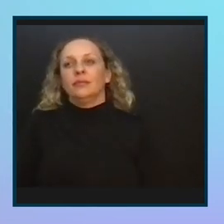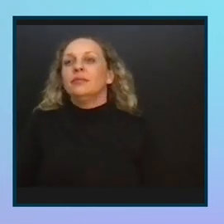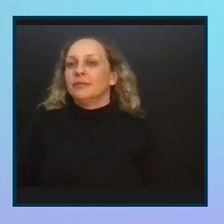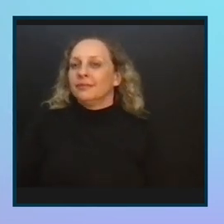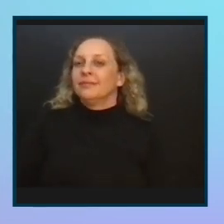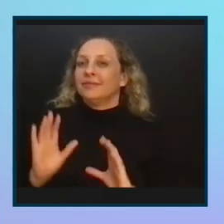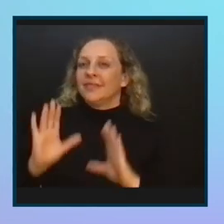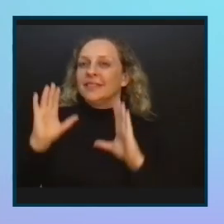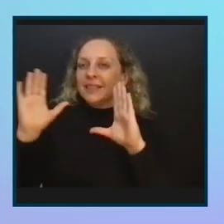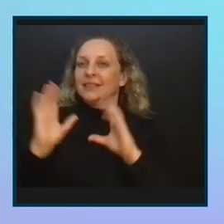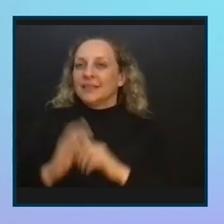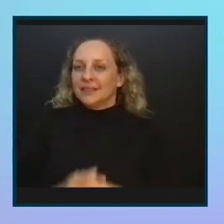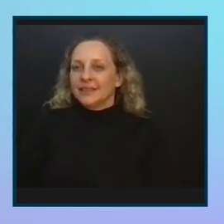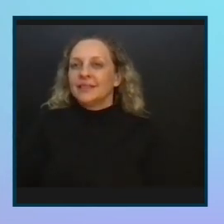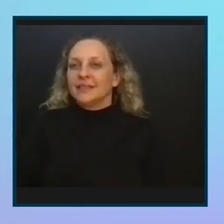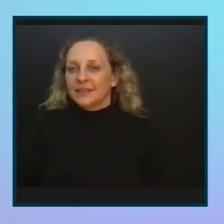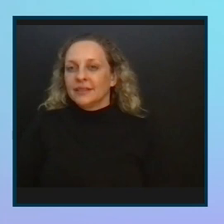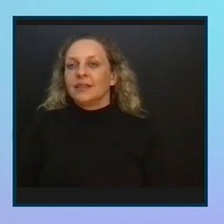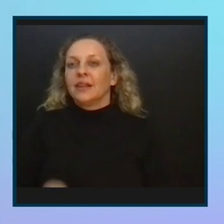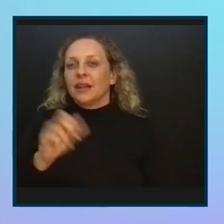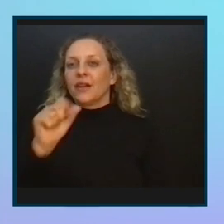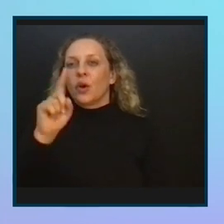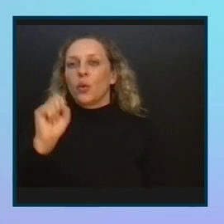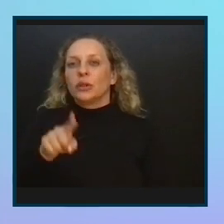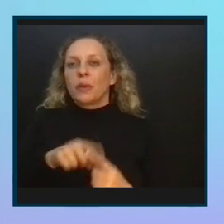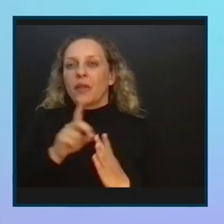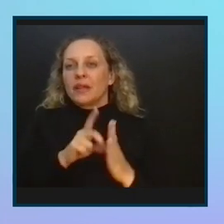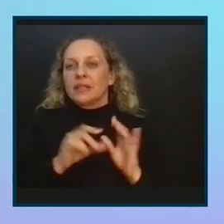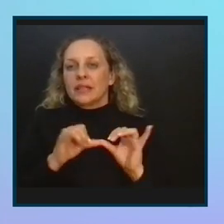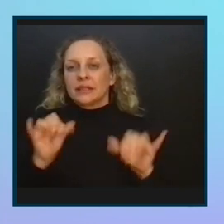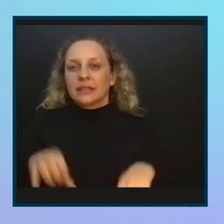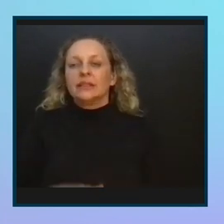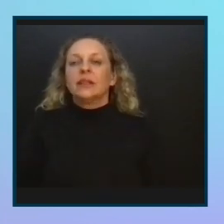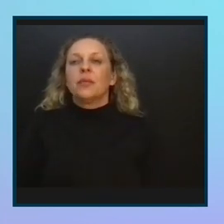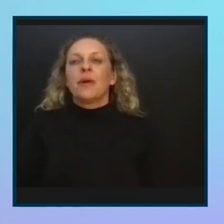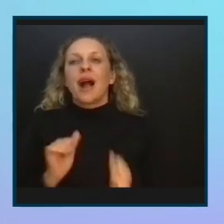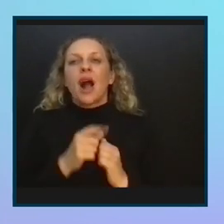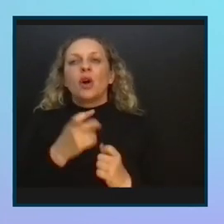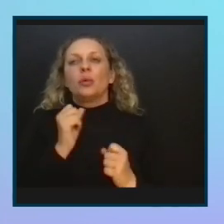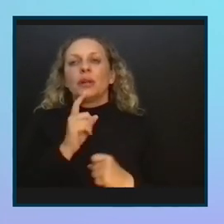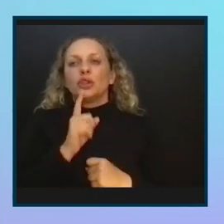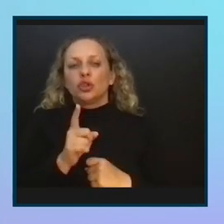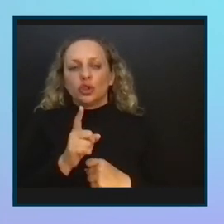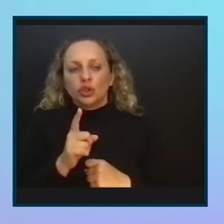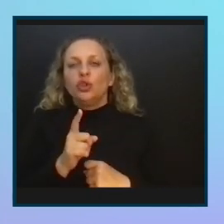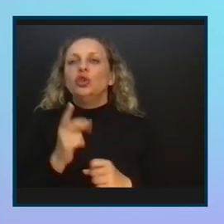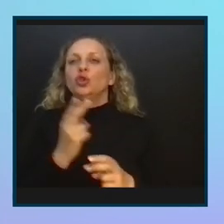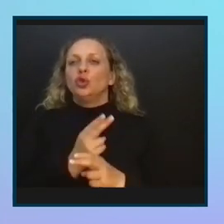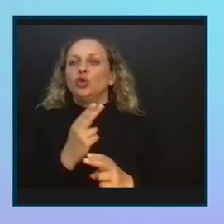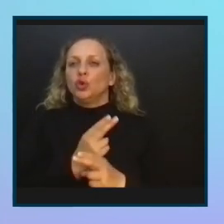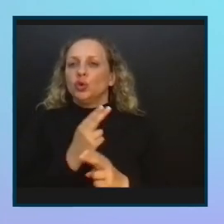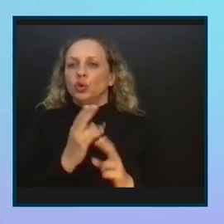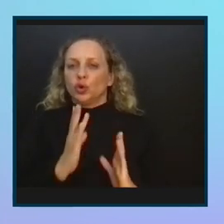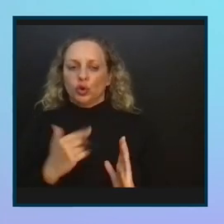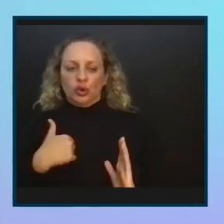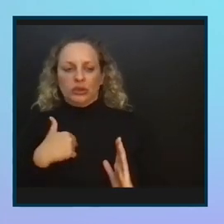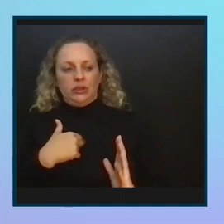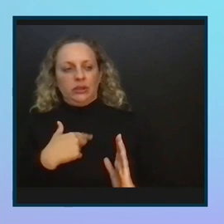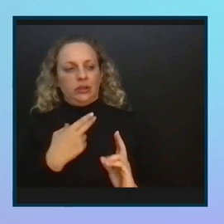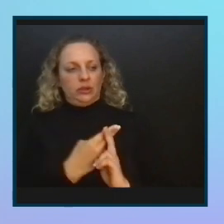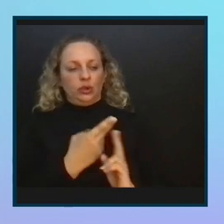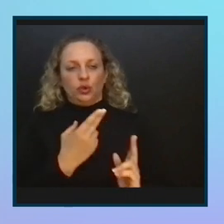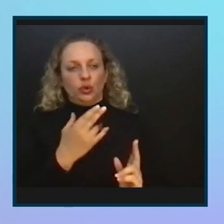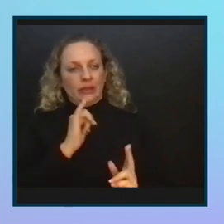Fantastic. Another question about the design system. How do you make sure users of your design system make use of